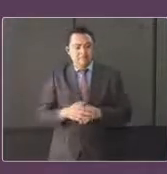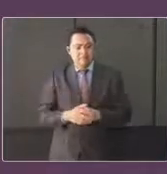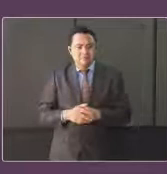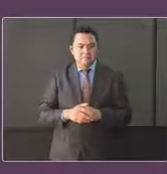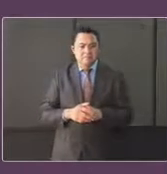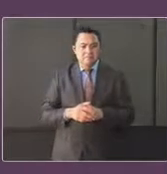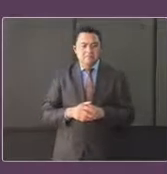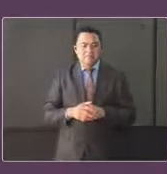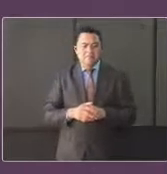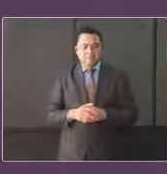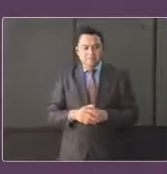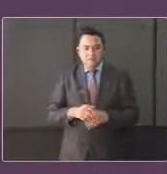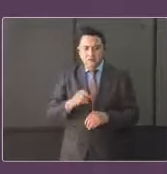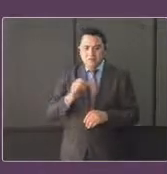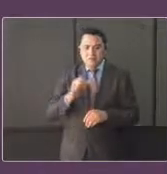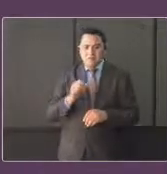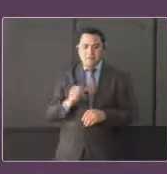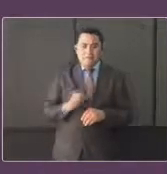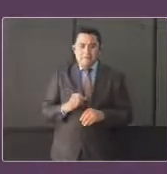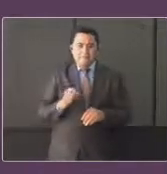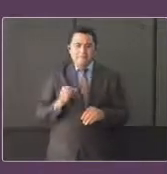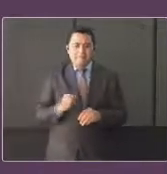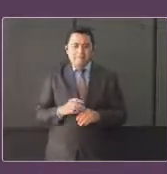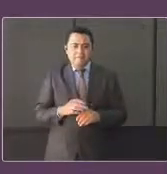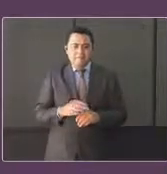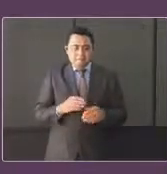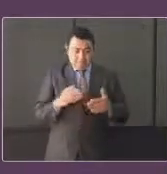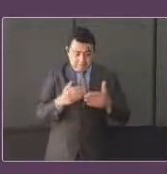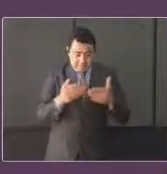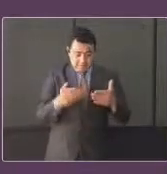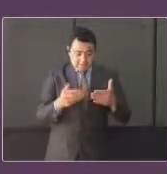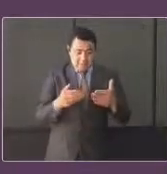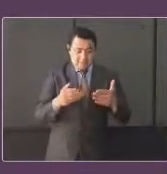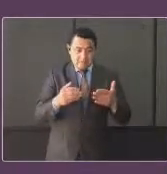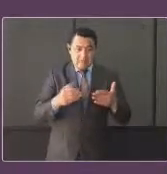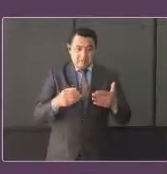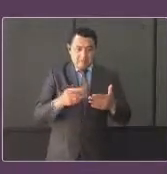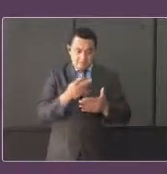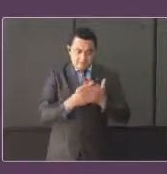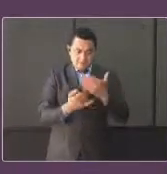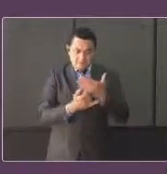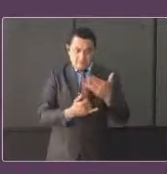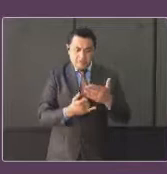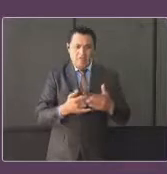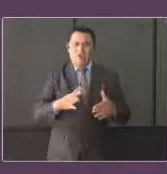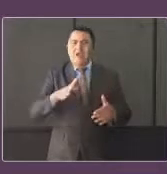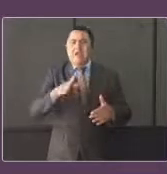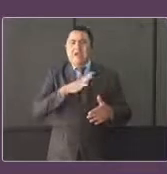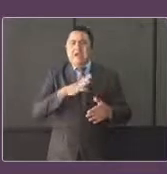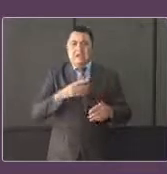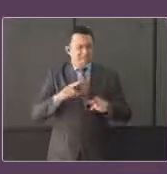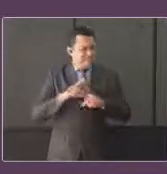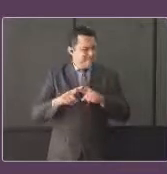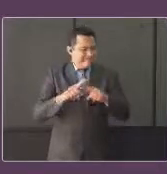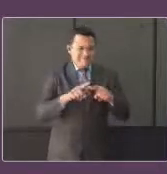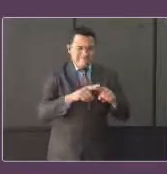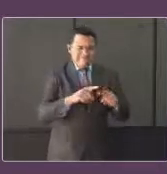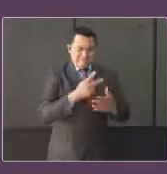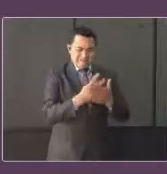integration strategies, including recovery of public spaces through different actions